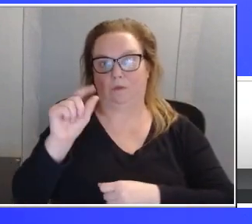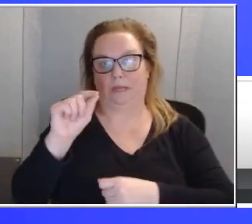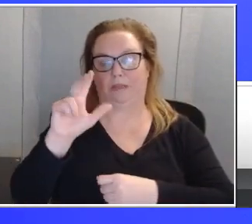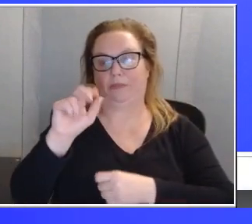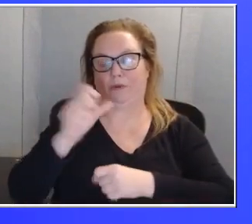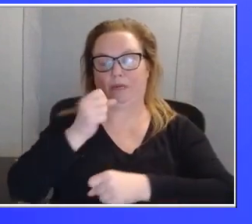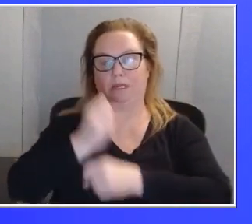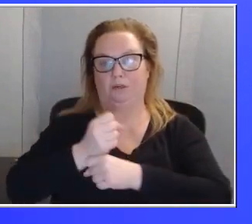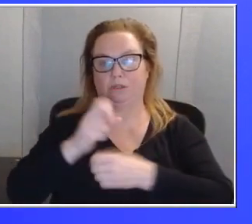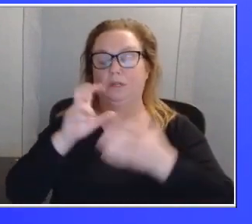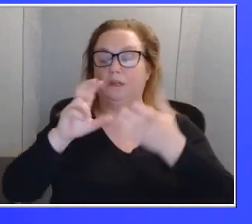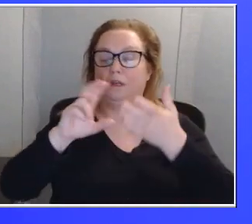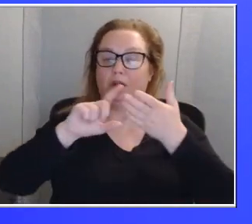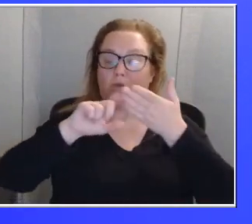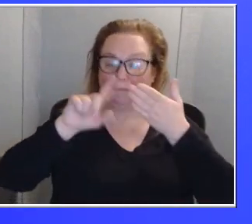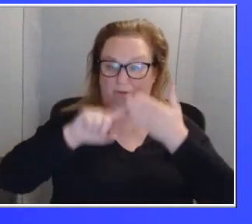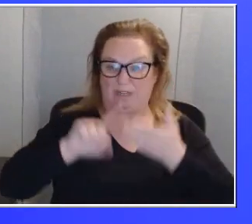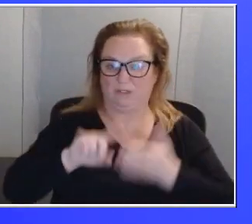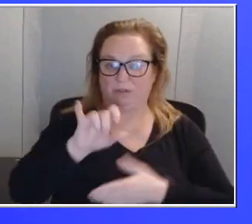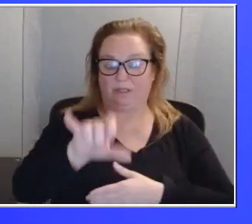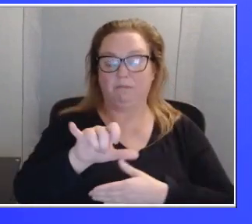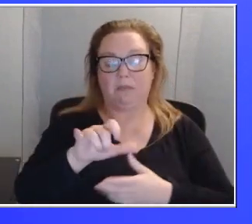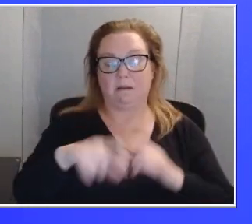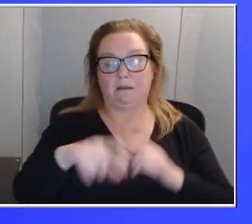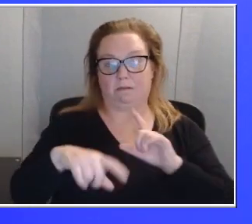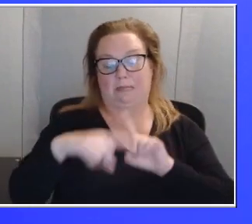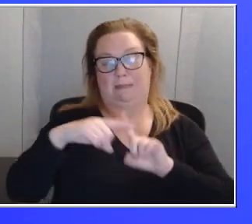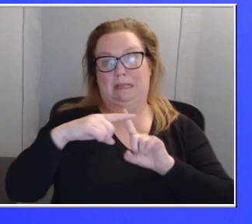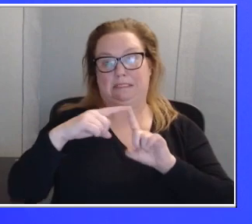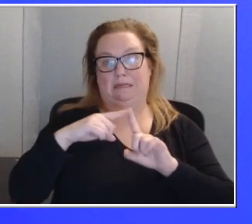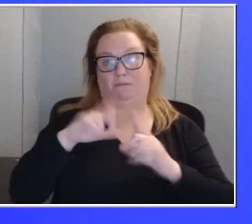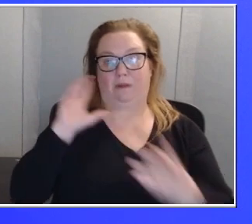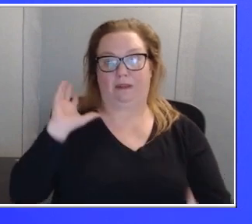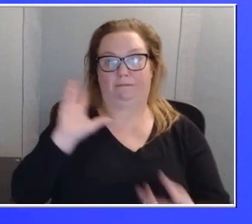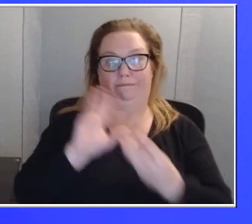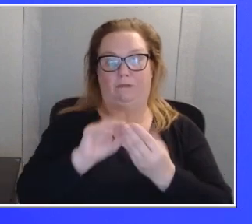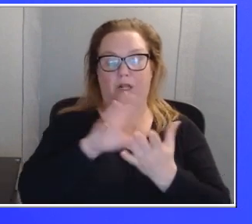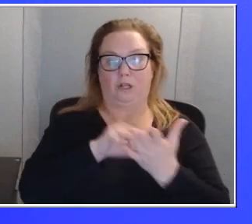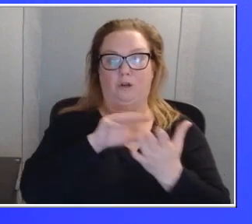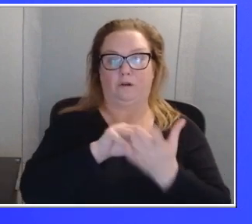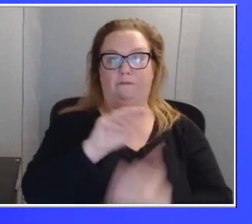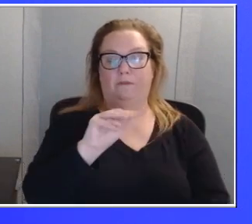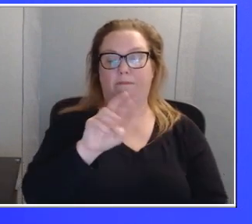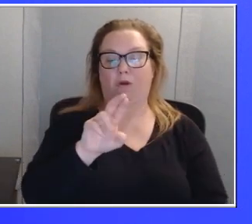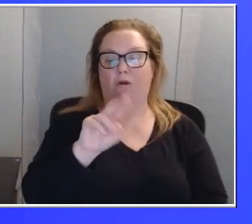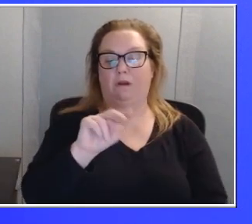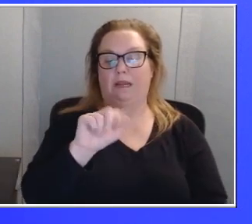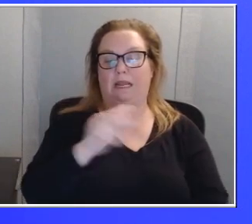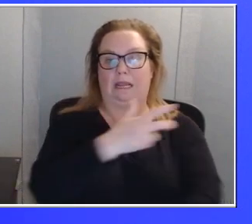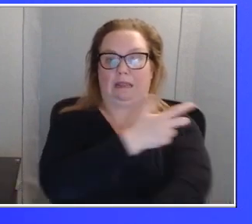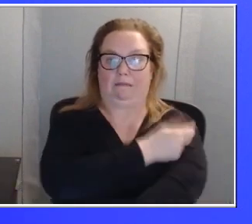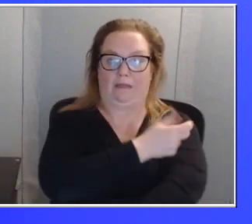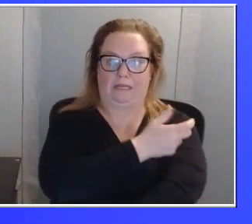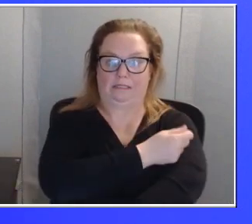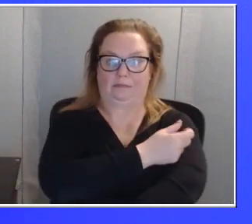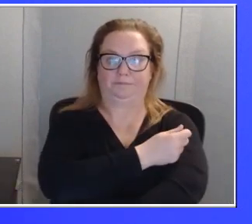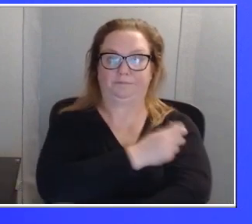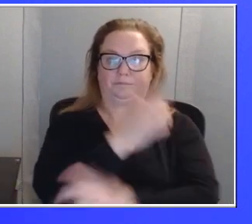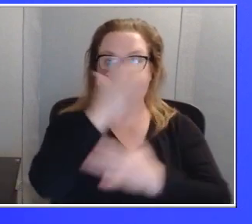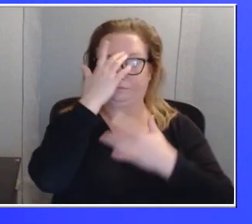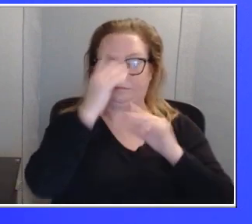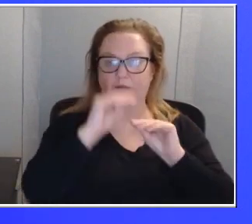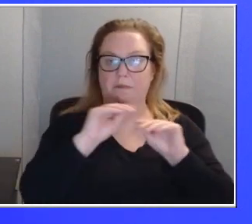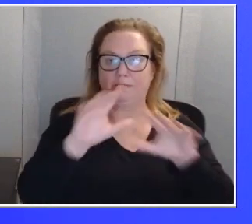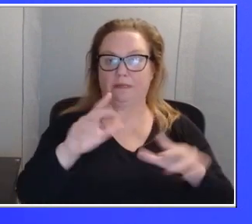positive things that we are able to build on as a result of our experience with mRNA vaccines actively during the pandemic is